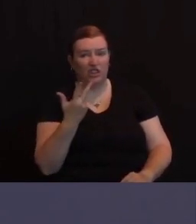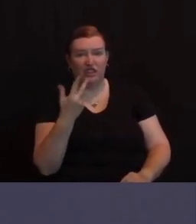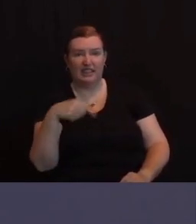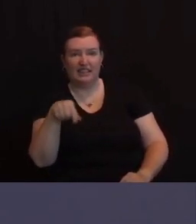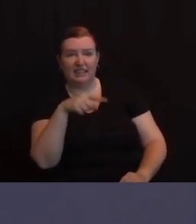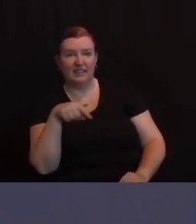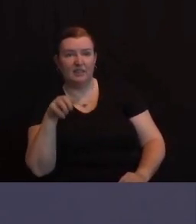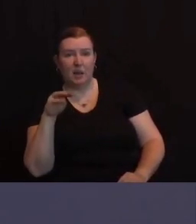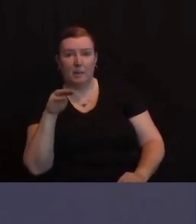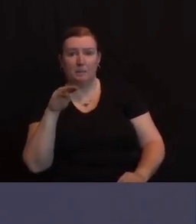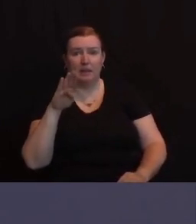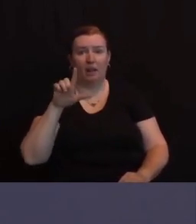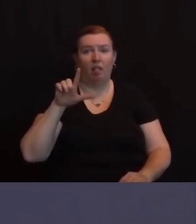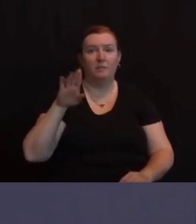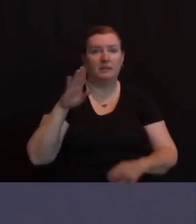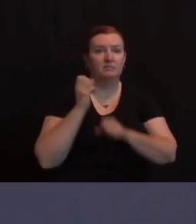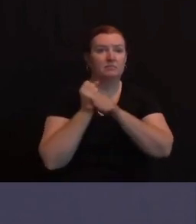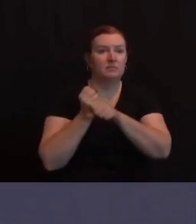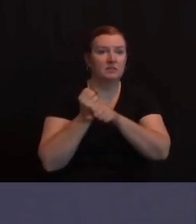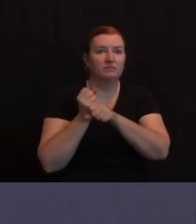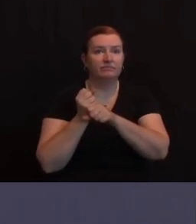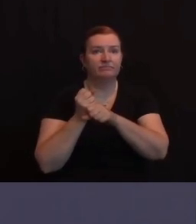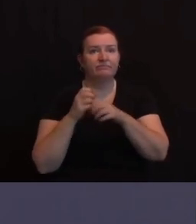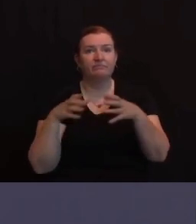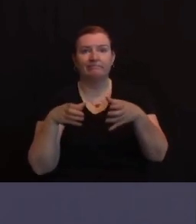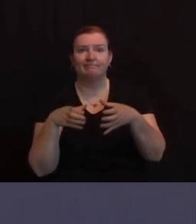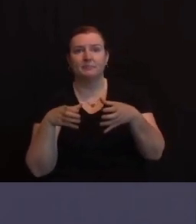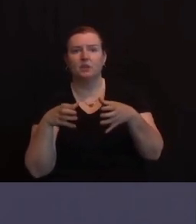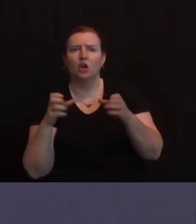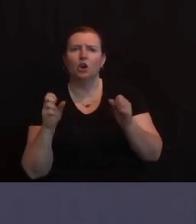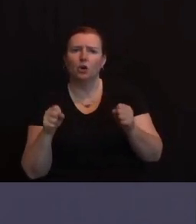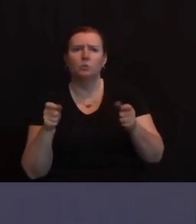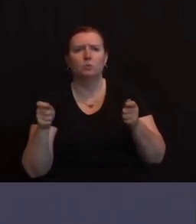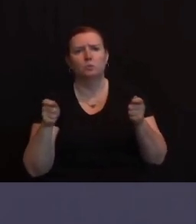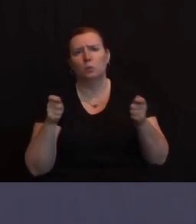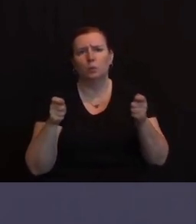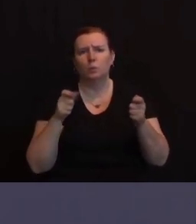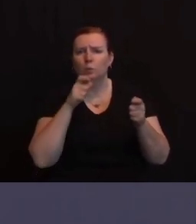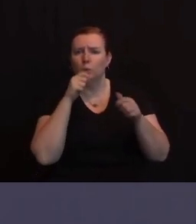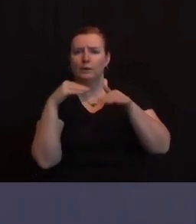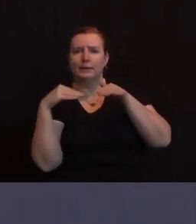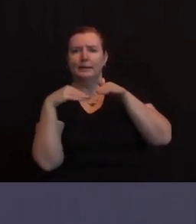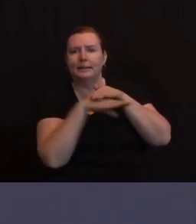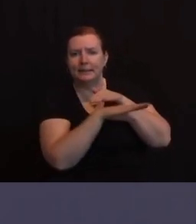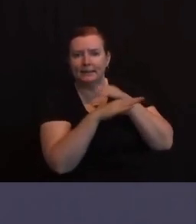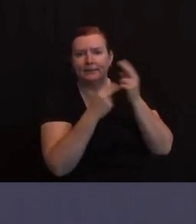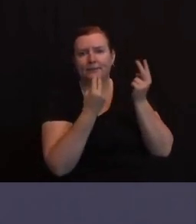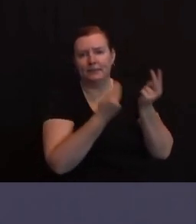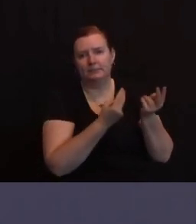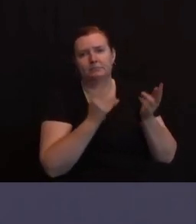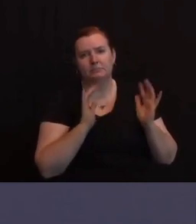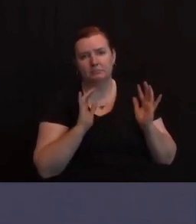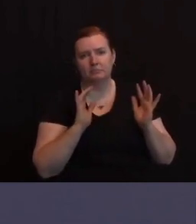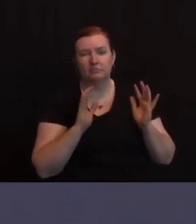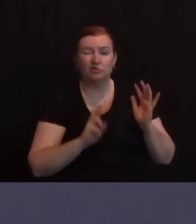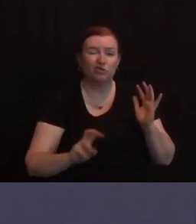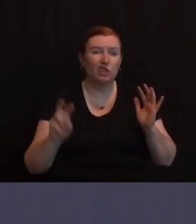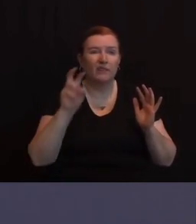that they were able to control not just attendance, but travel and where they're living.